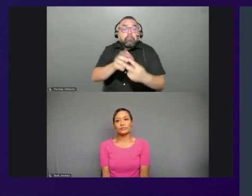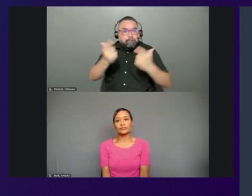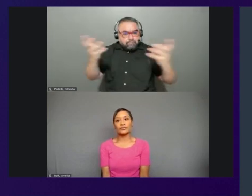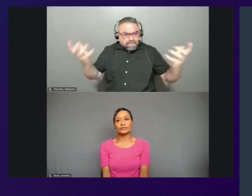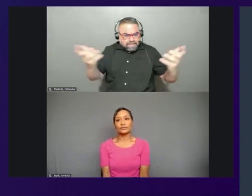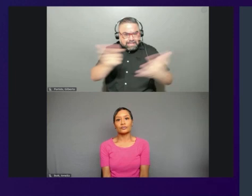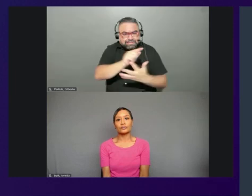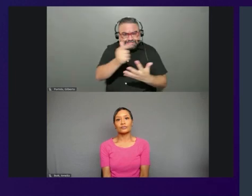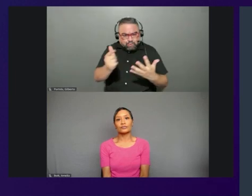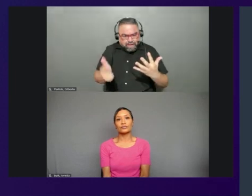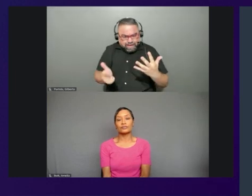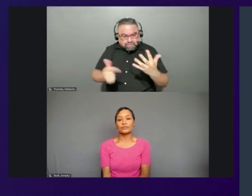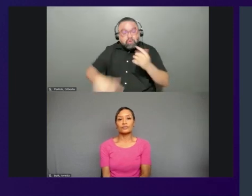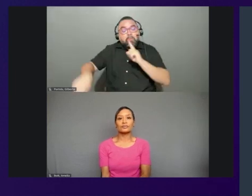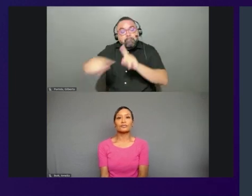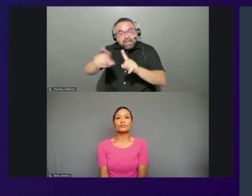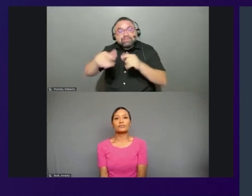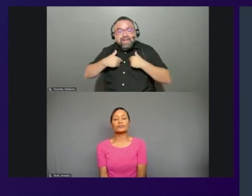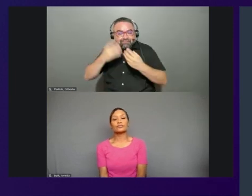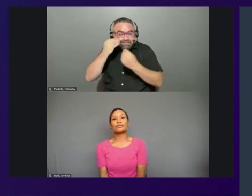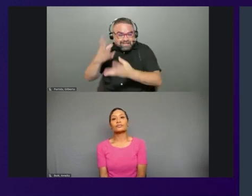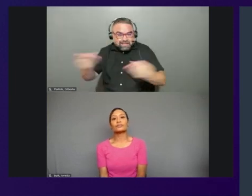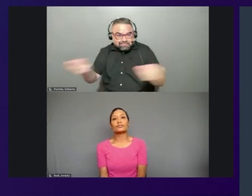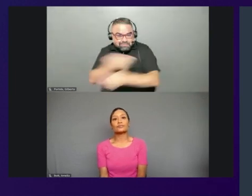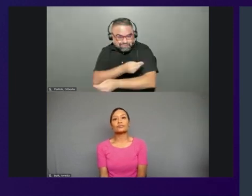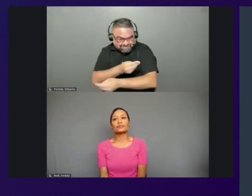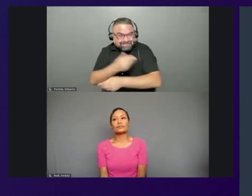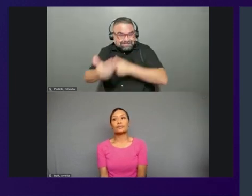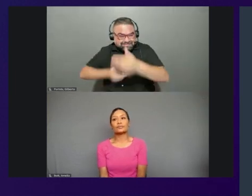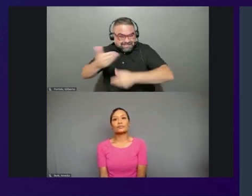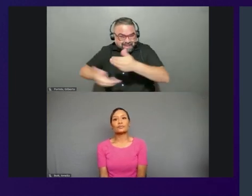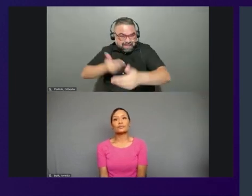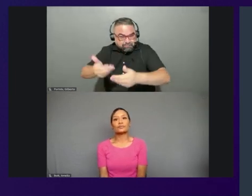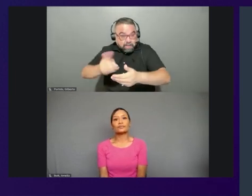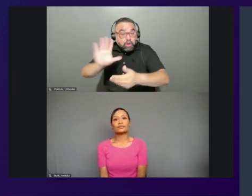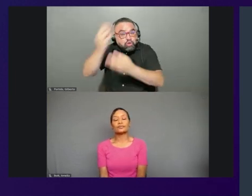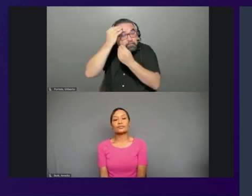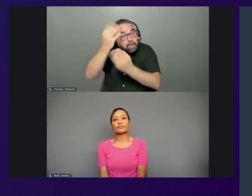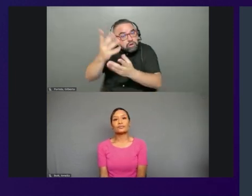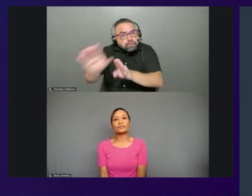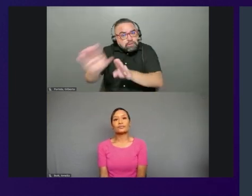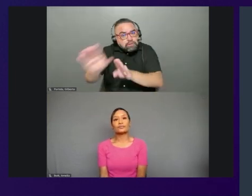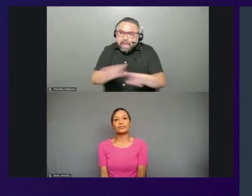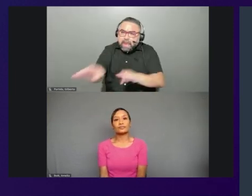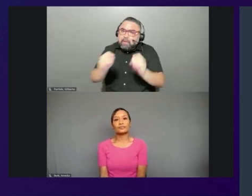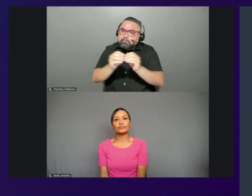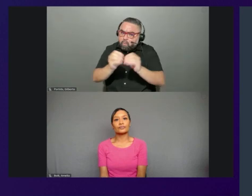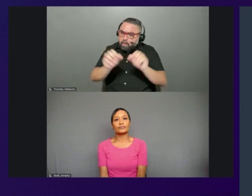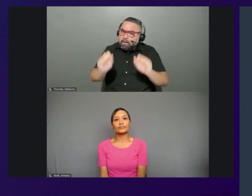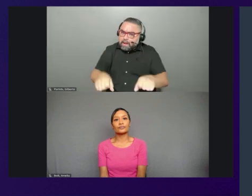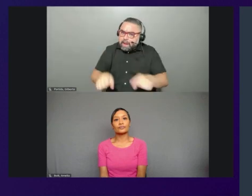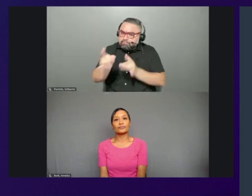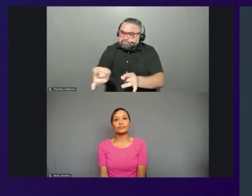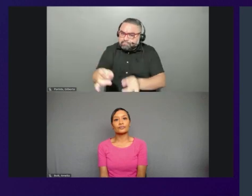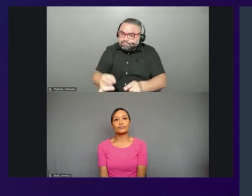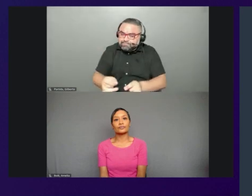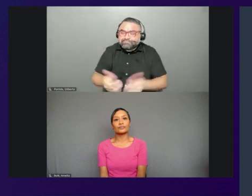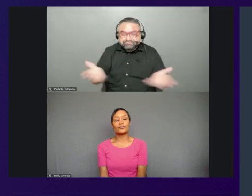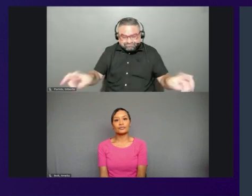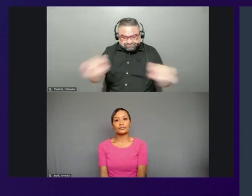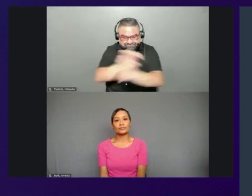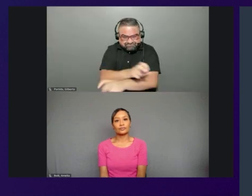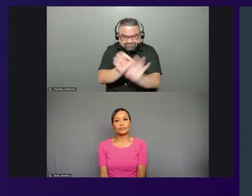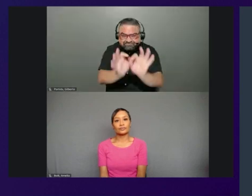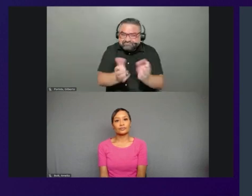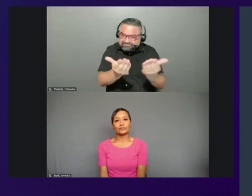they add data transformation steps or batching to make their data behave like large sequential I/O. But for data that's not optimized